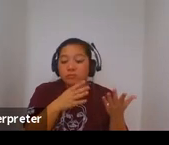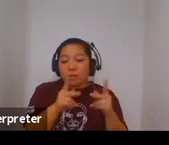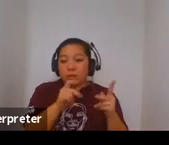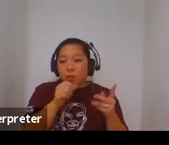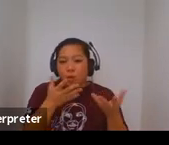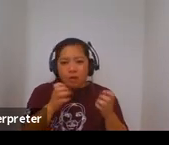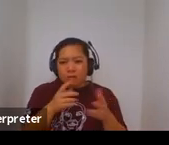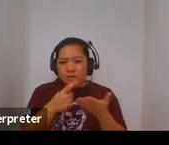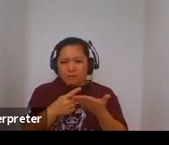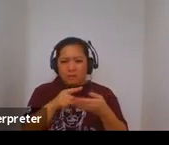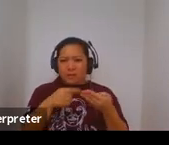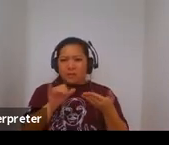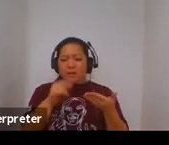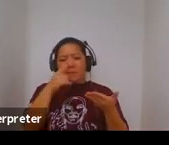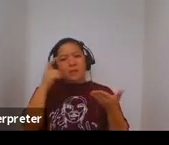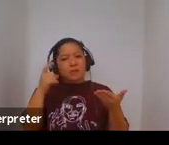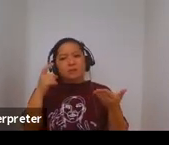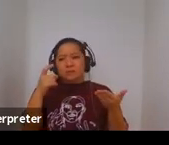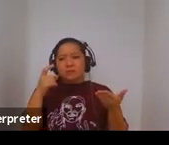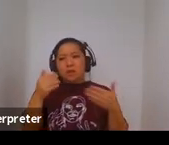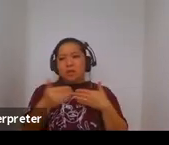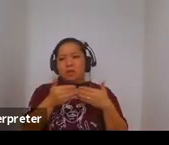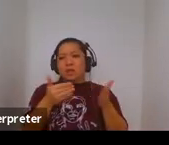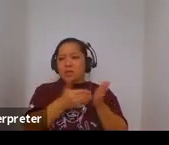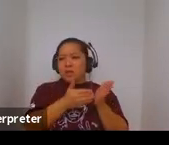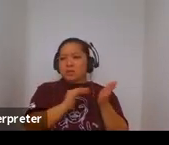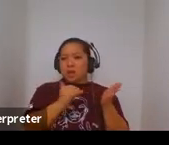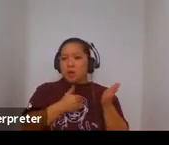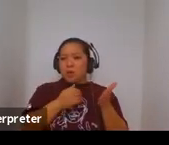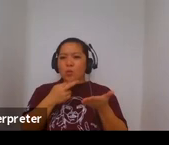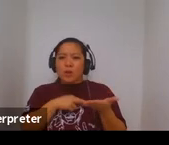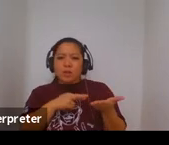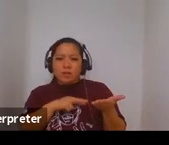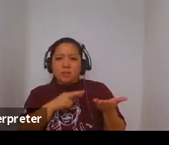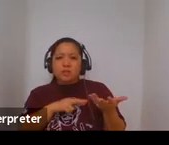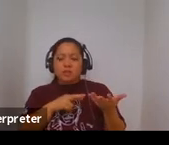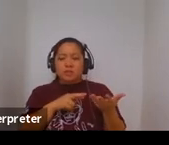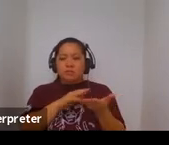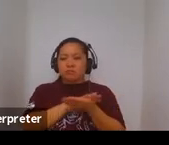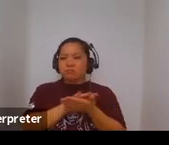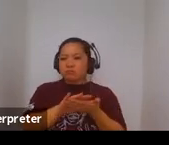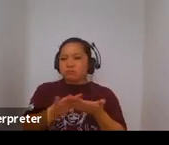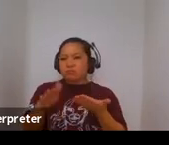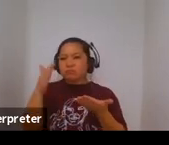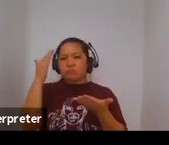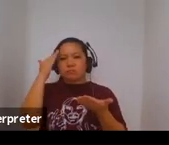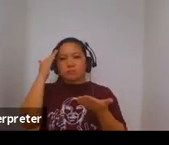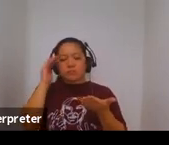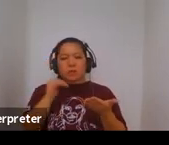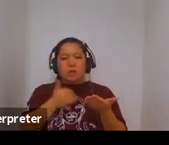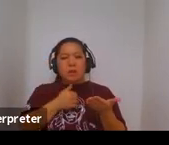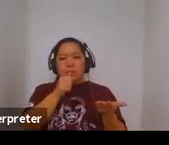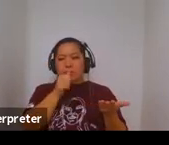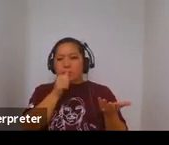because it goes against our Puritan and religious roots in a lot of ways. It goes against our private